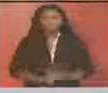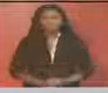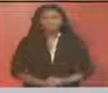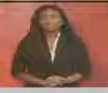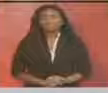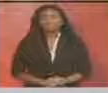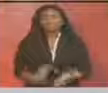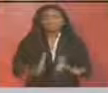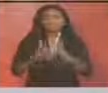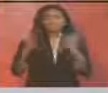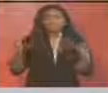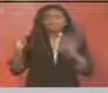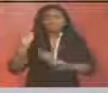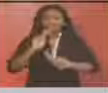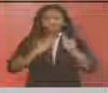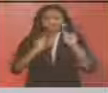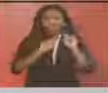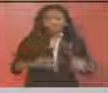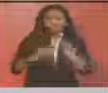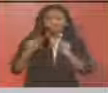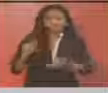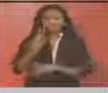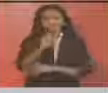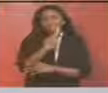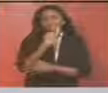Total number of tests to date are now stand at